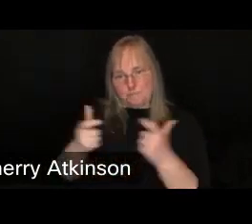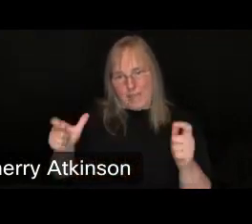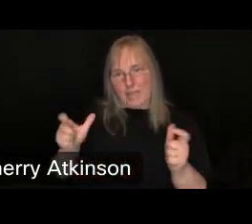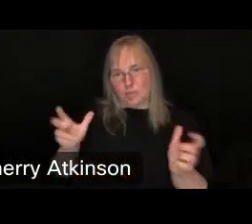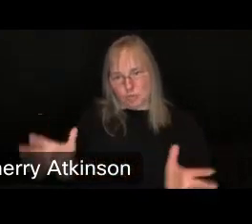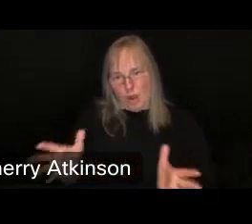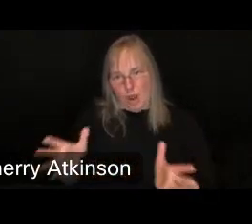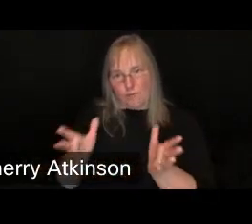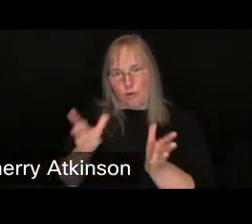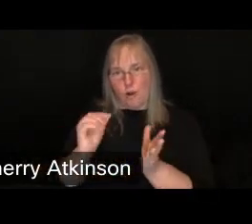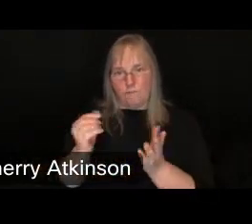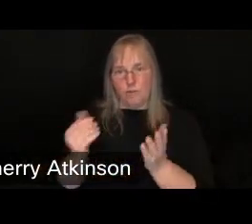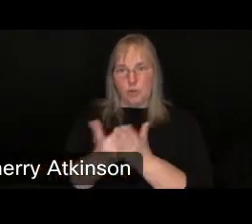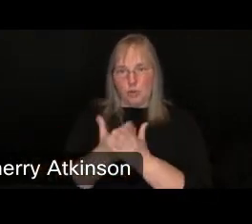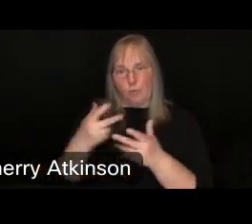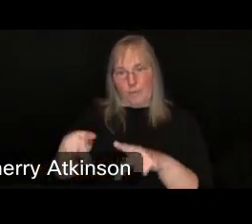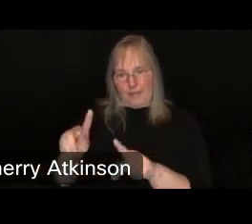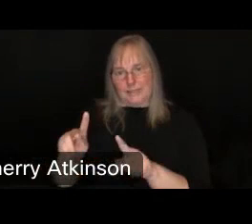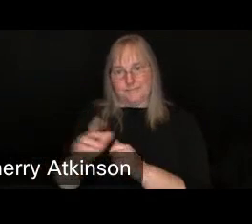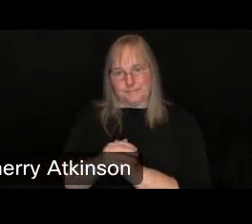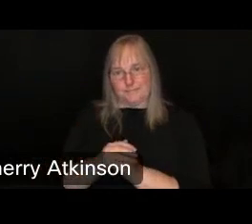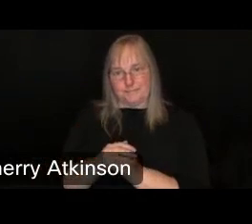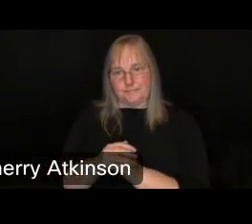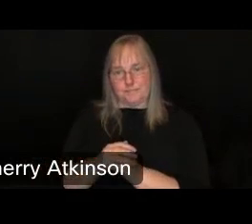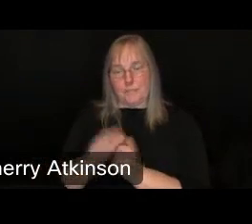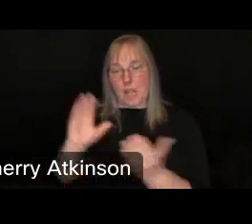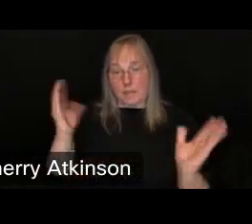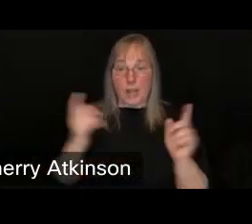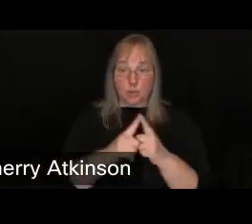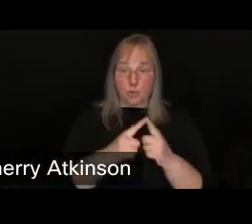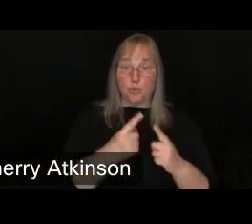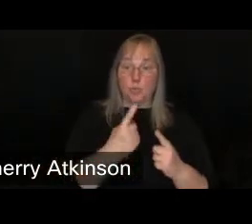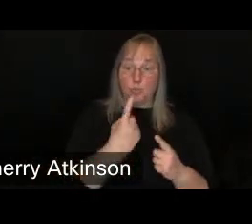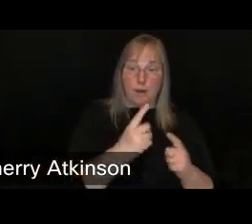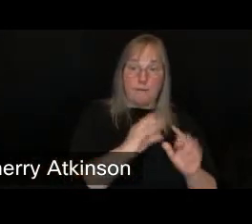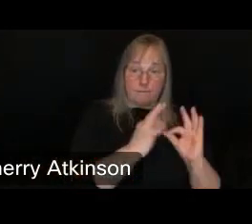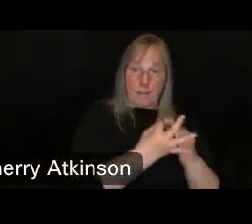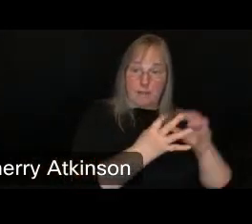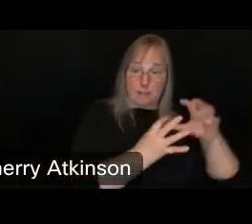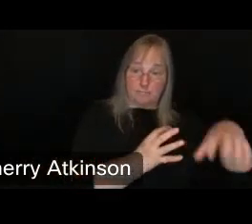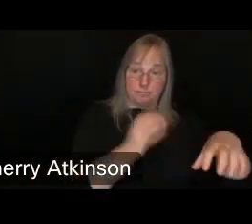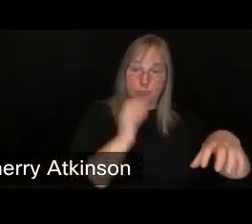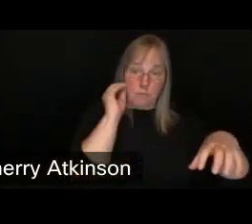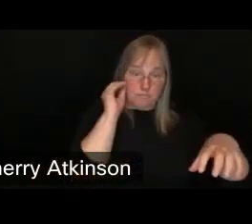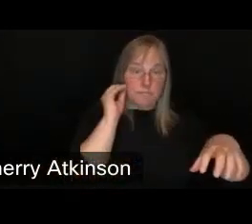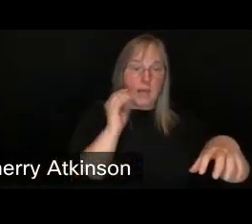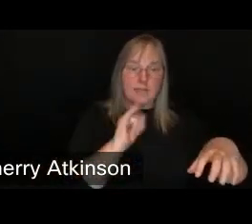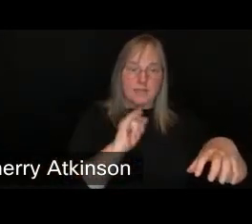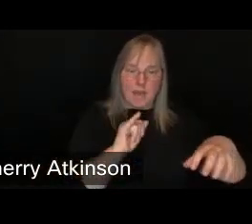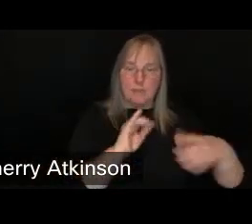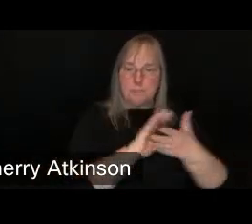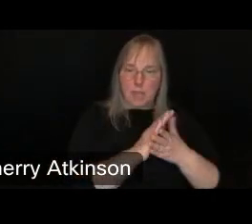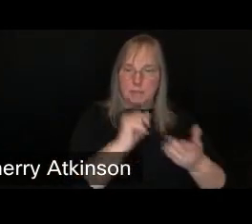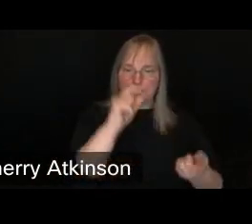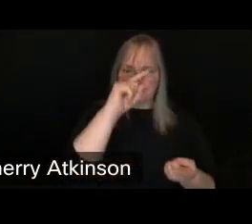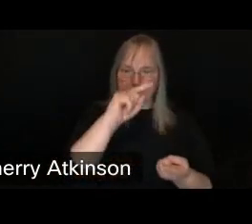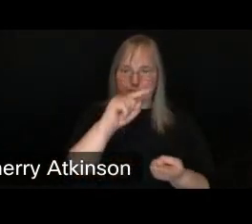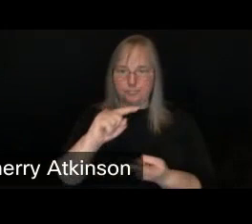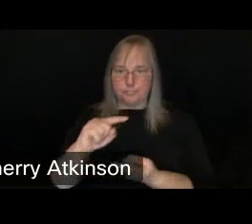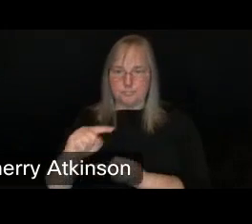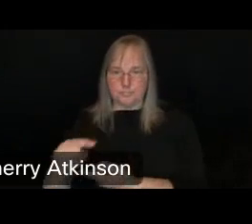the new permits there compared to single family, which continue to become a smaller portion of total.